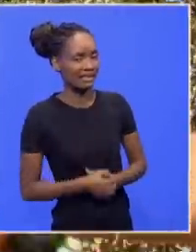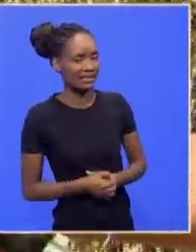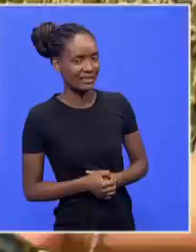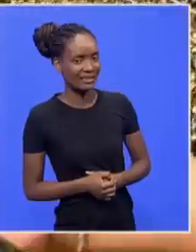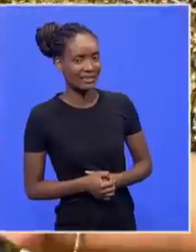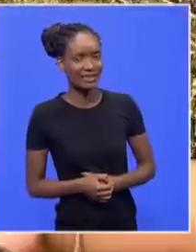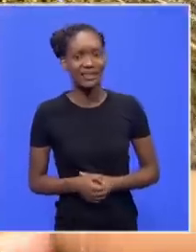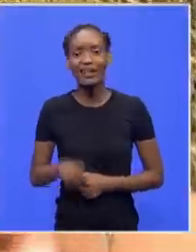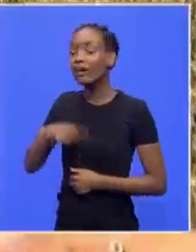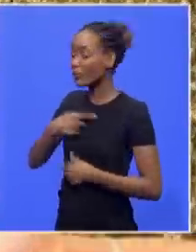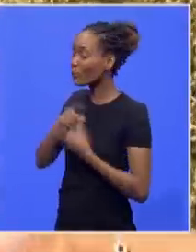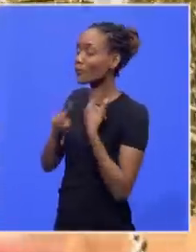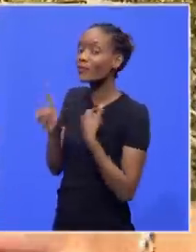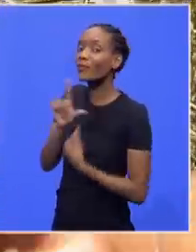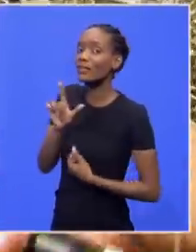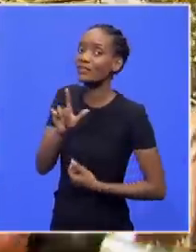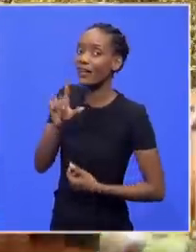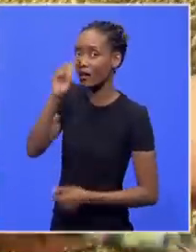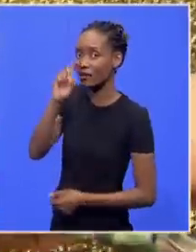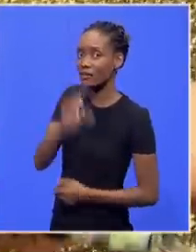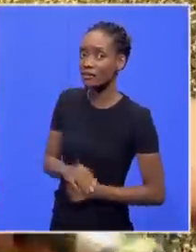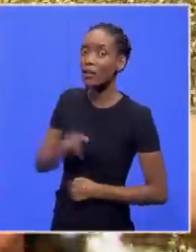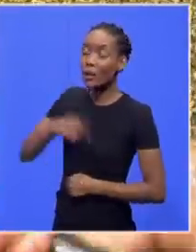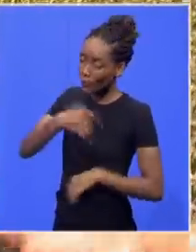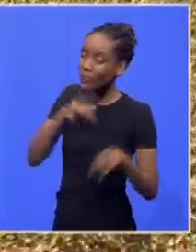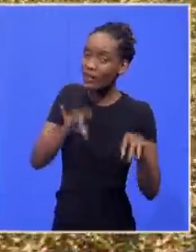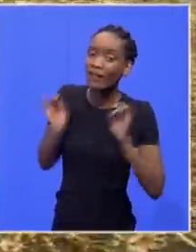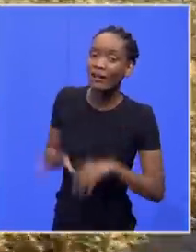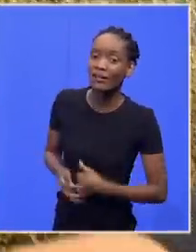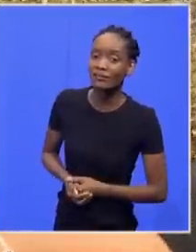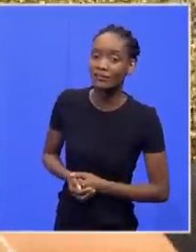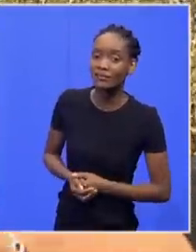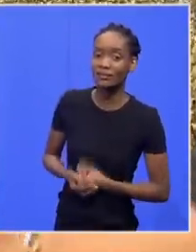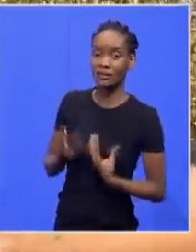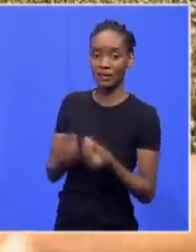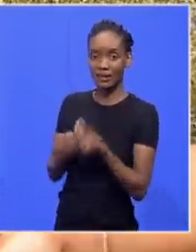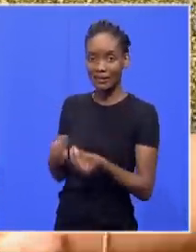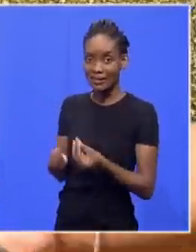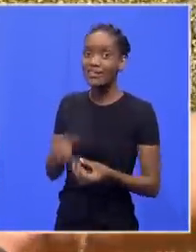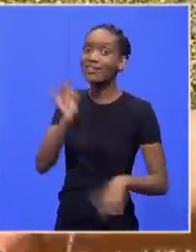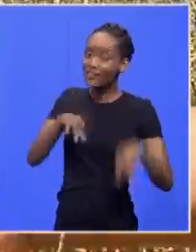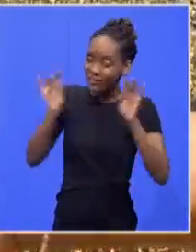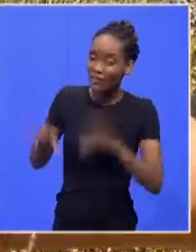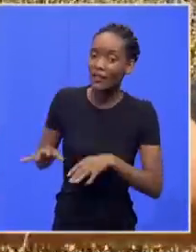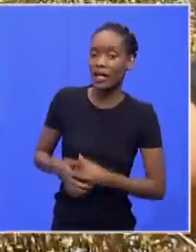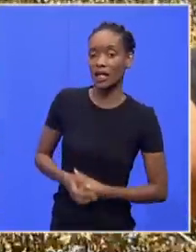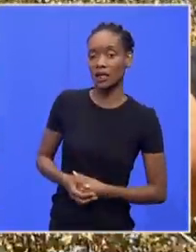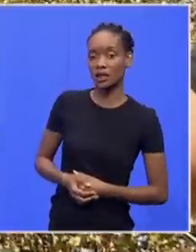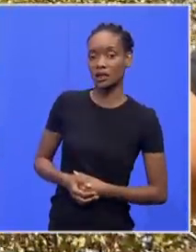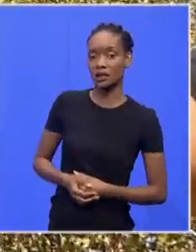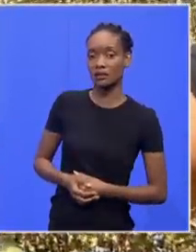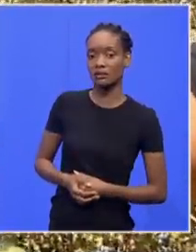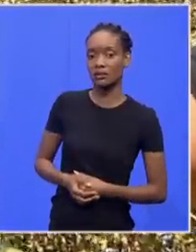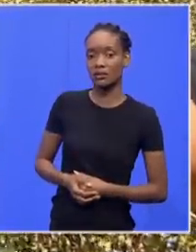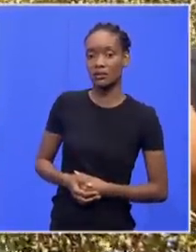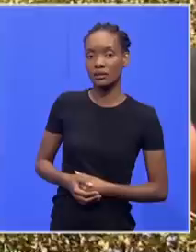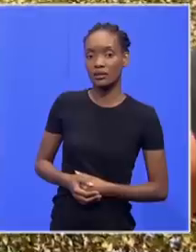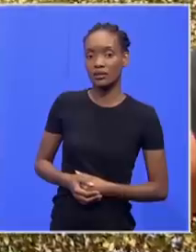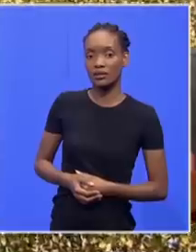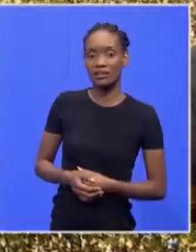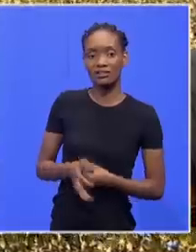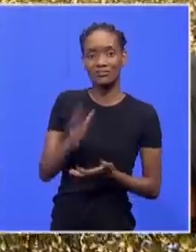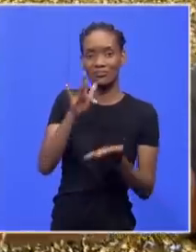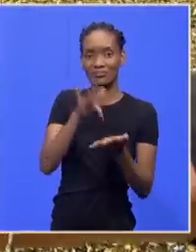from Lindela City. We are suffering. The kids, they are suffering. We can go back. Sis, he's not